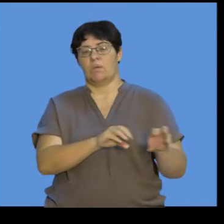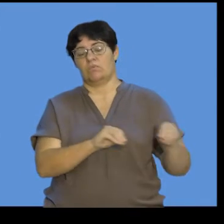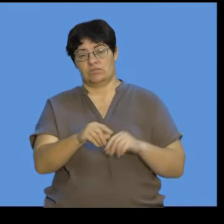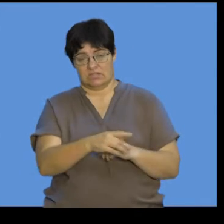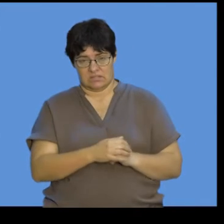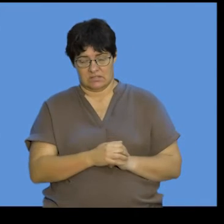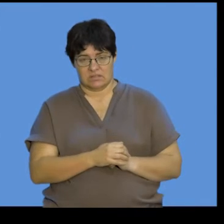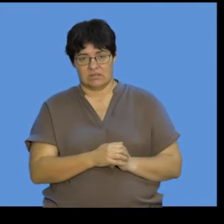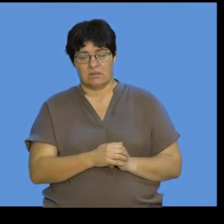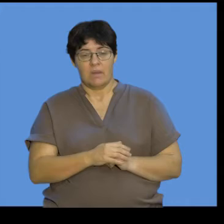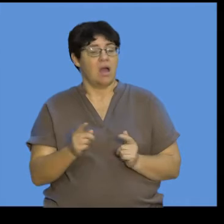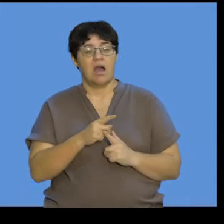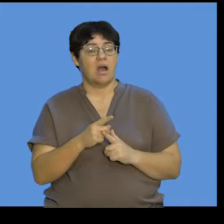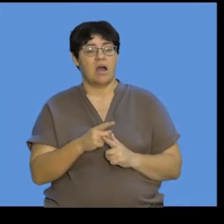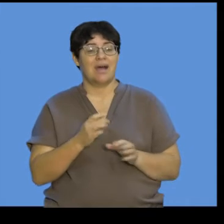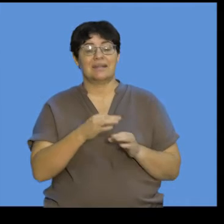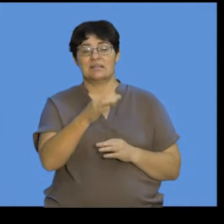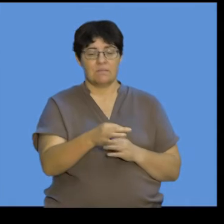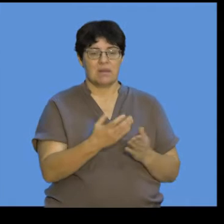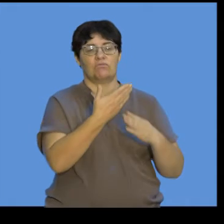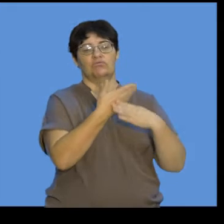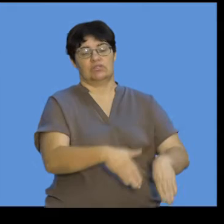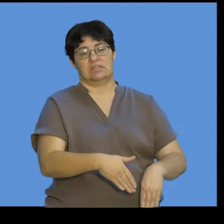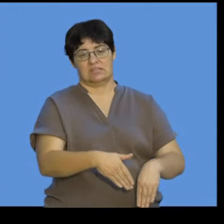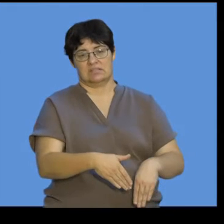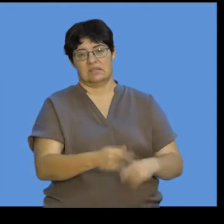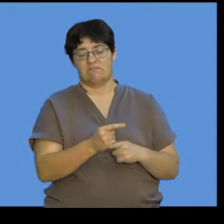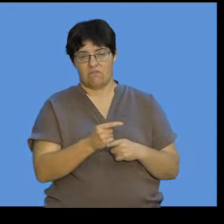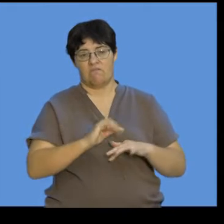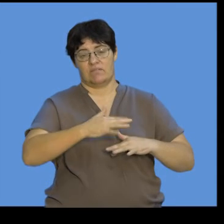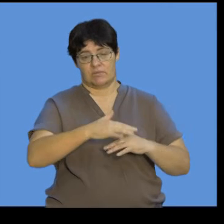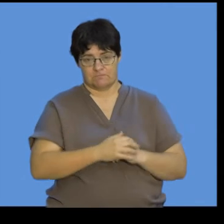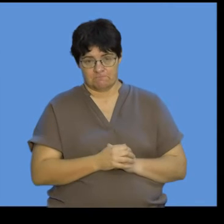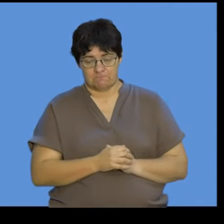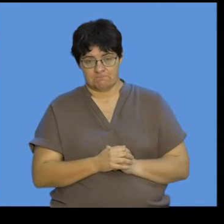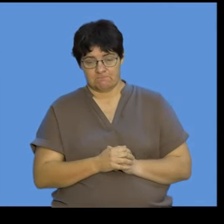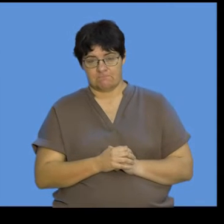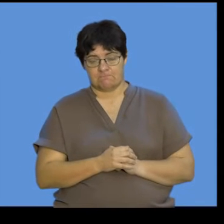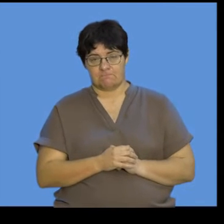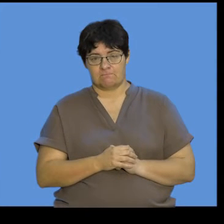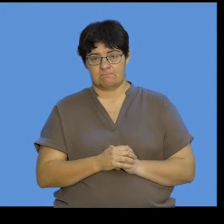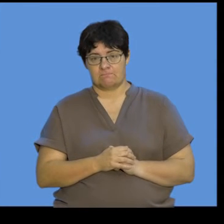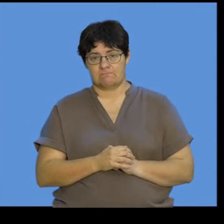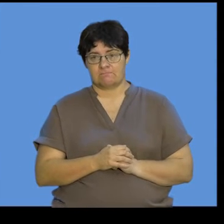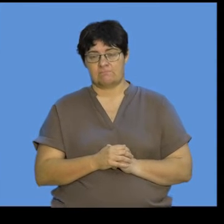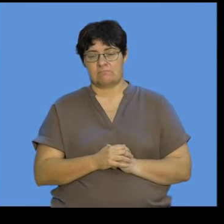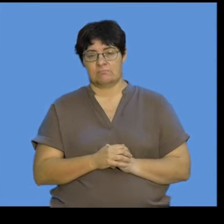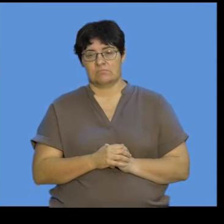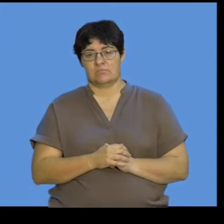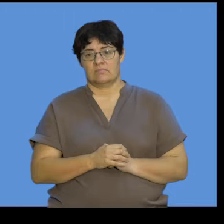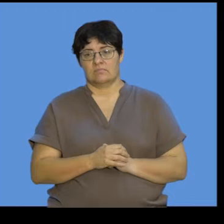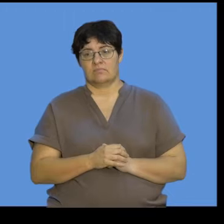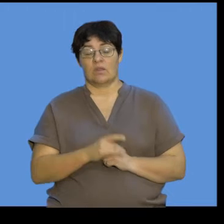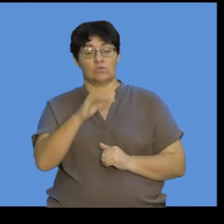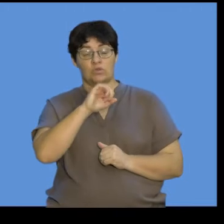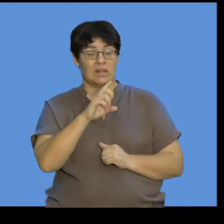the extent of motion is just restricted to a vibration, right? And then also in a solid, what